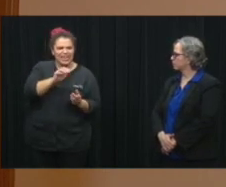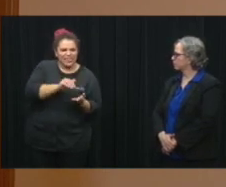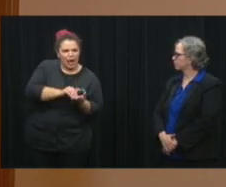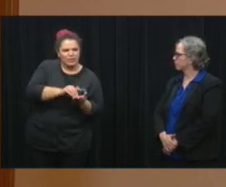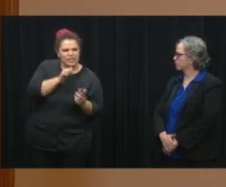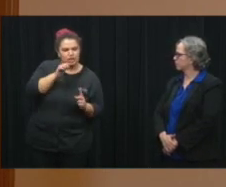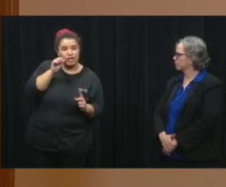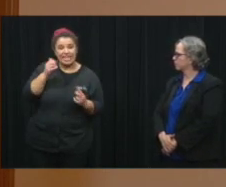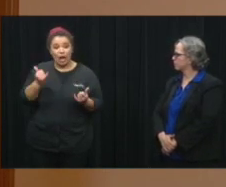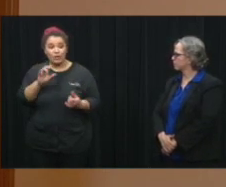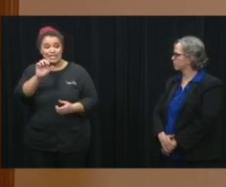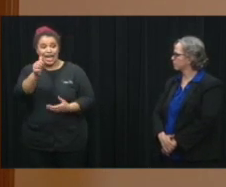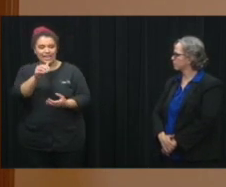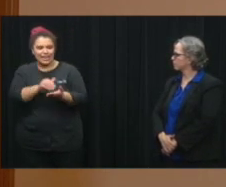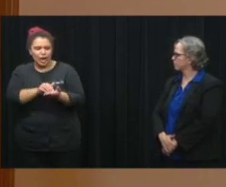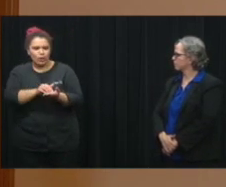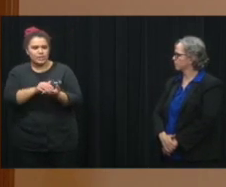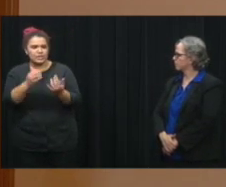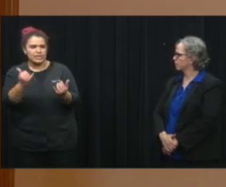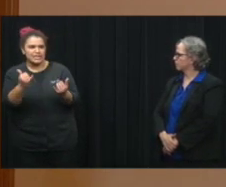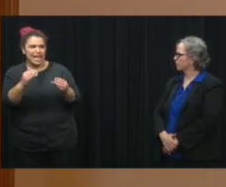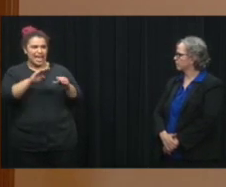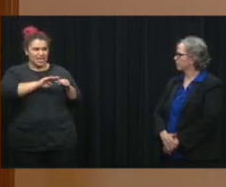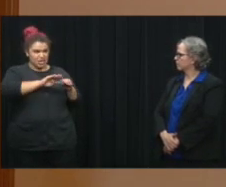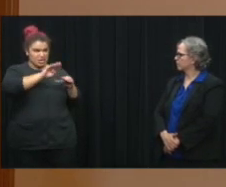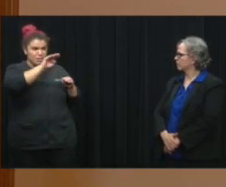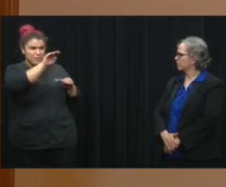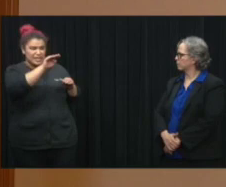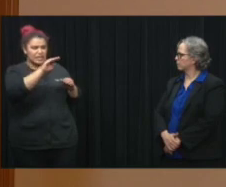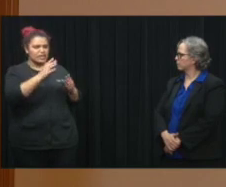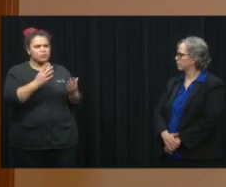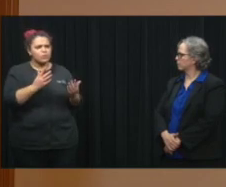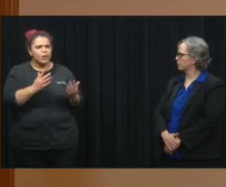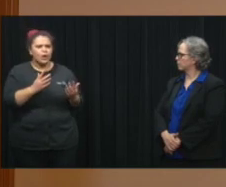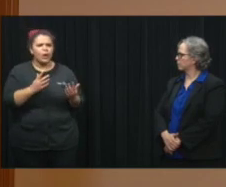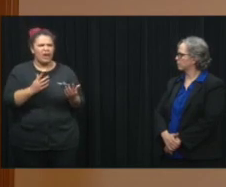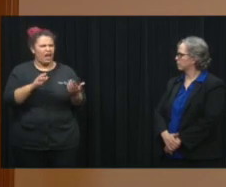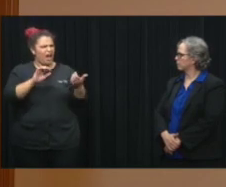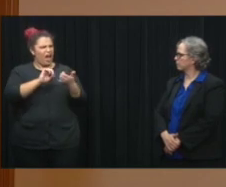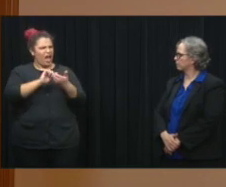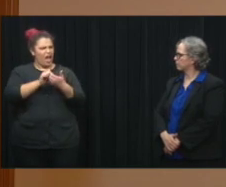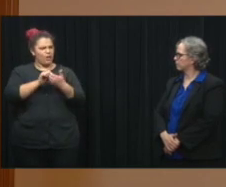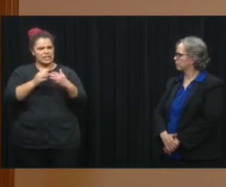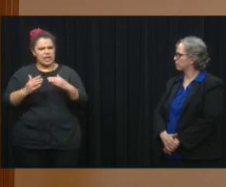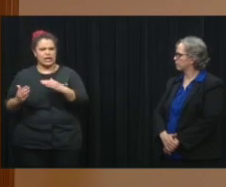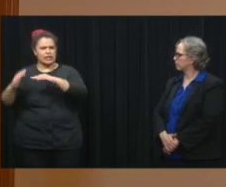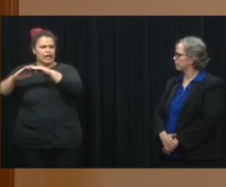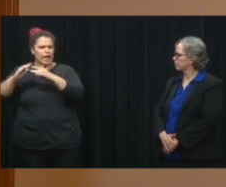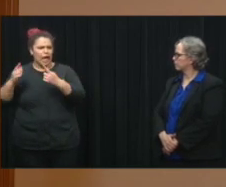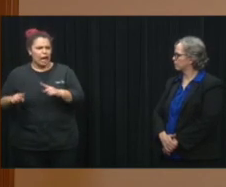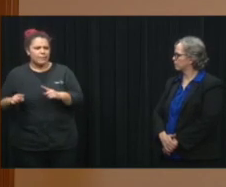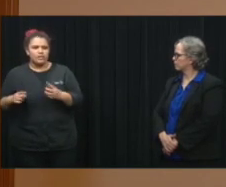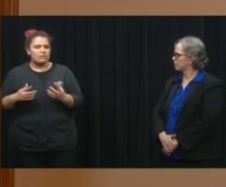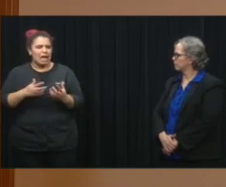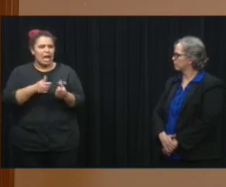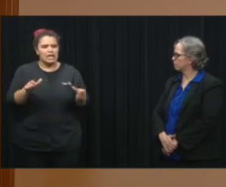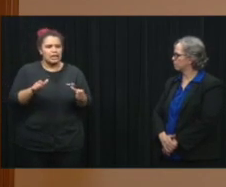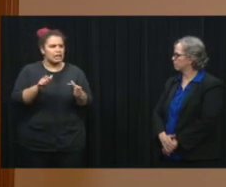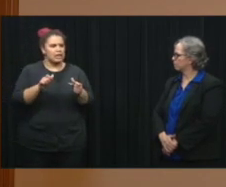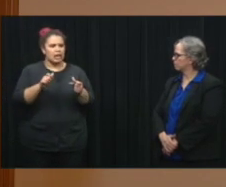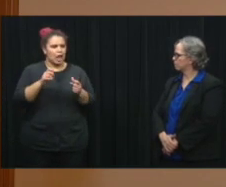kind of a jump happen? And has there been any attempt to determine a hospitalization rate or a fatality rate at this